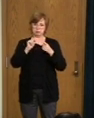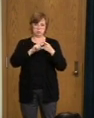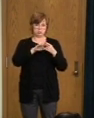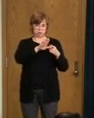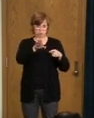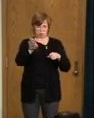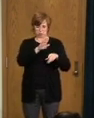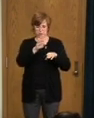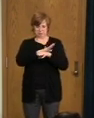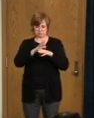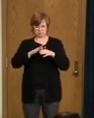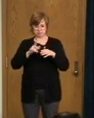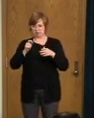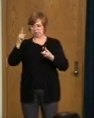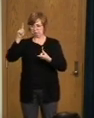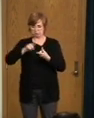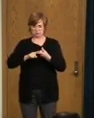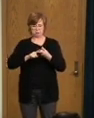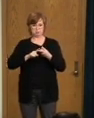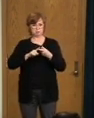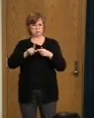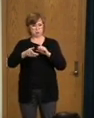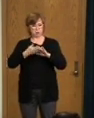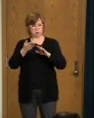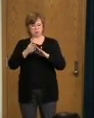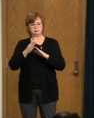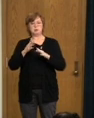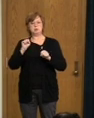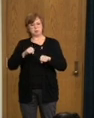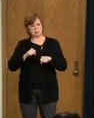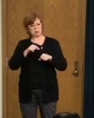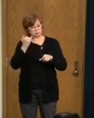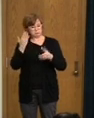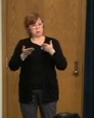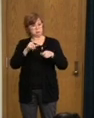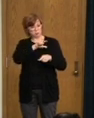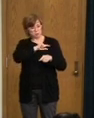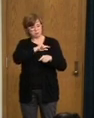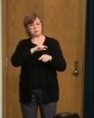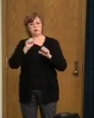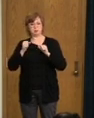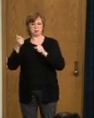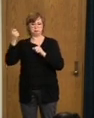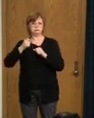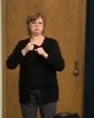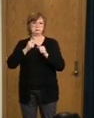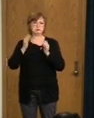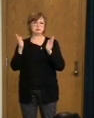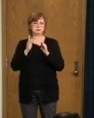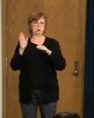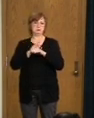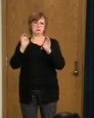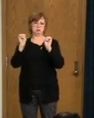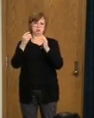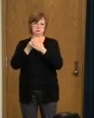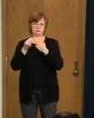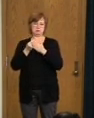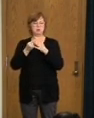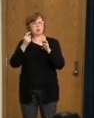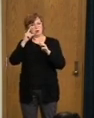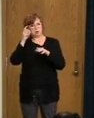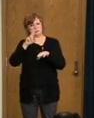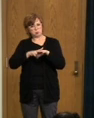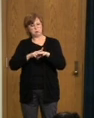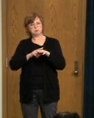qualify, be able to collect the small business emergency payment. Subject, of course, to meeting all of the other